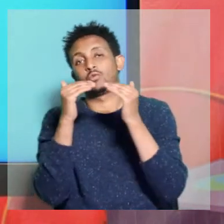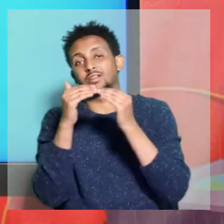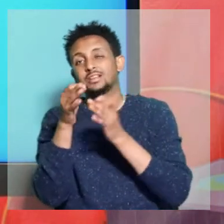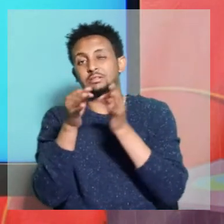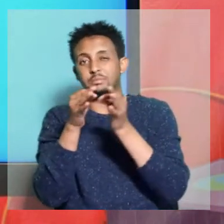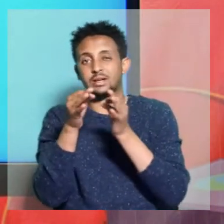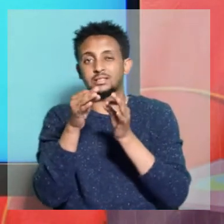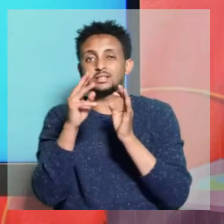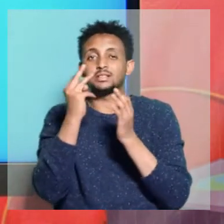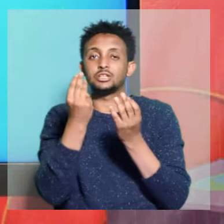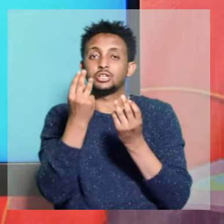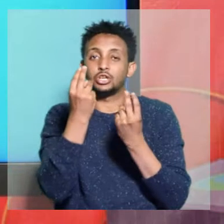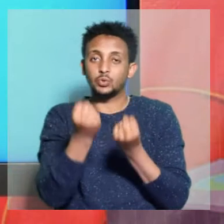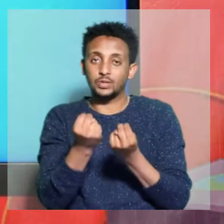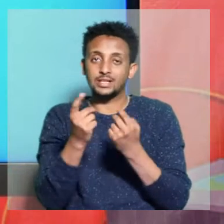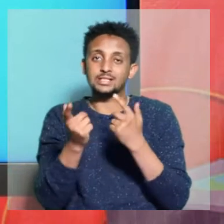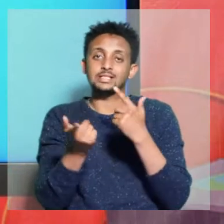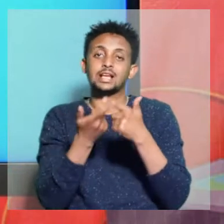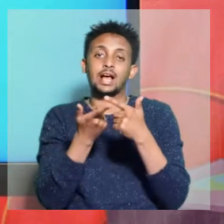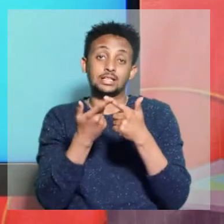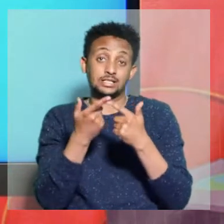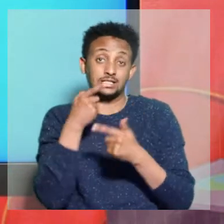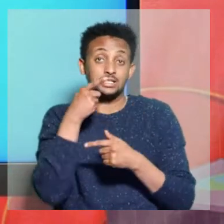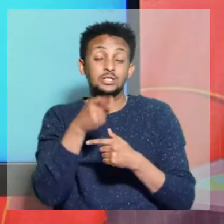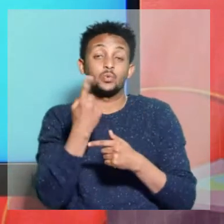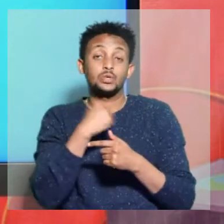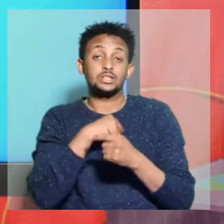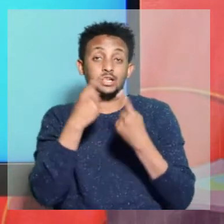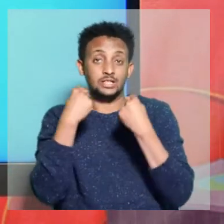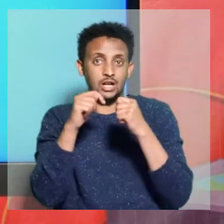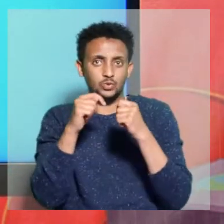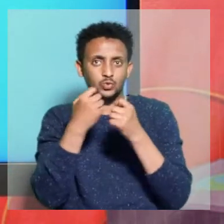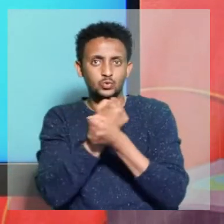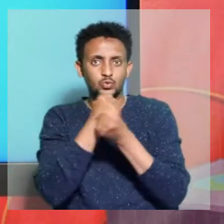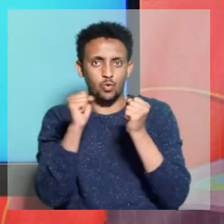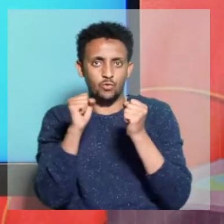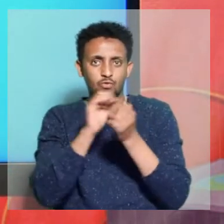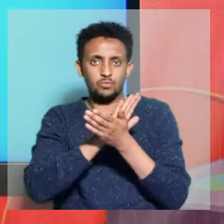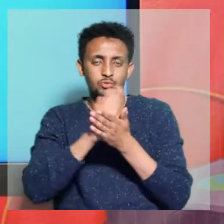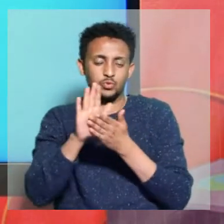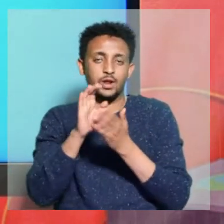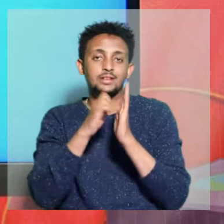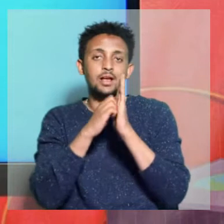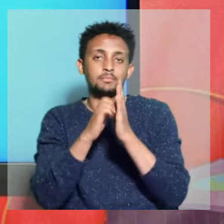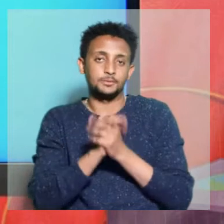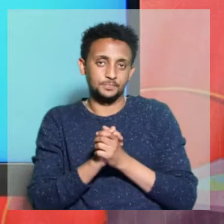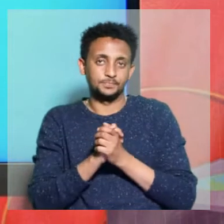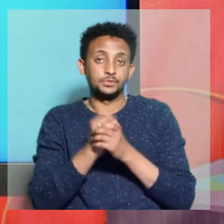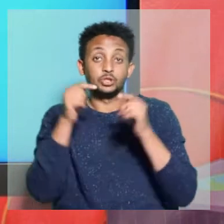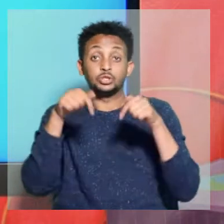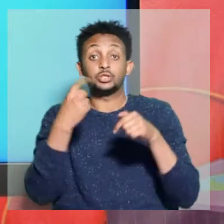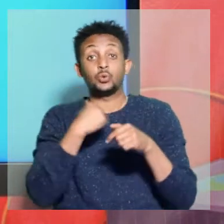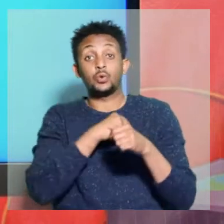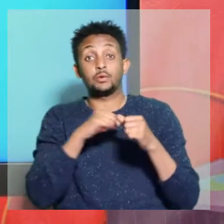expressed as Newton second. We have also tried to solve a good example. And today